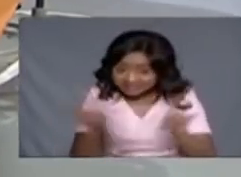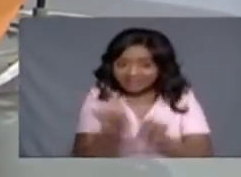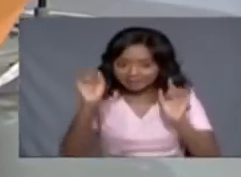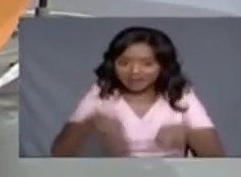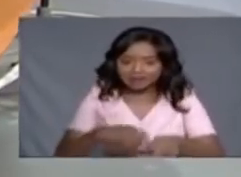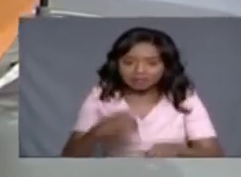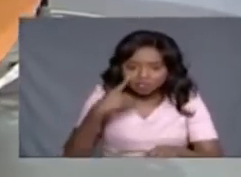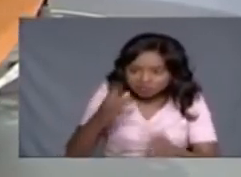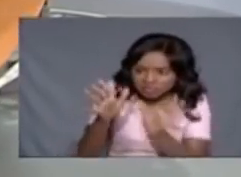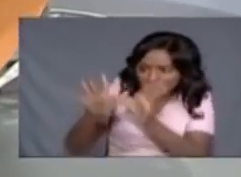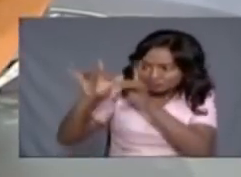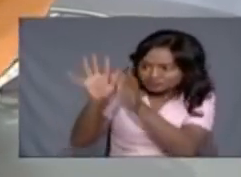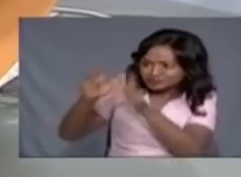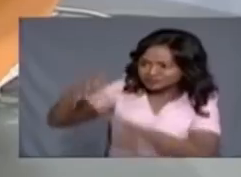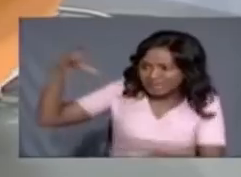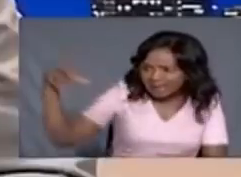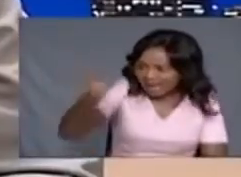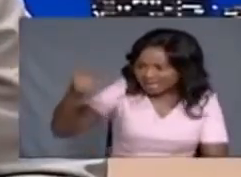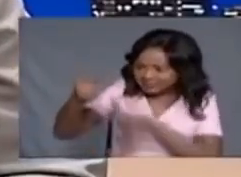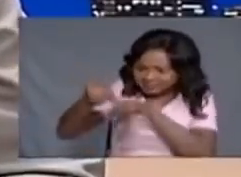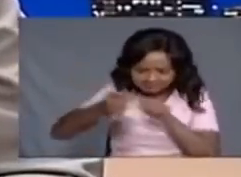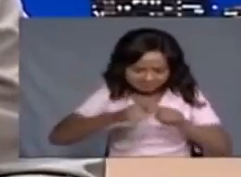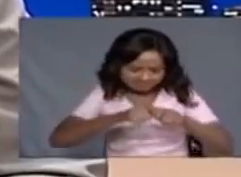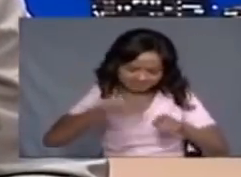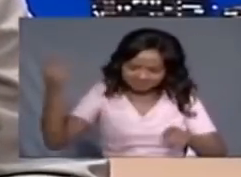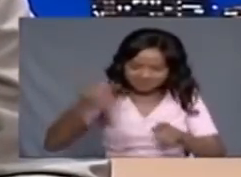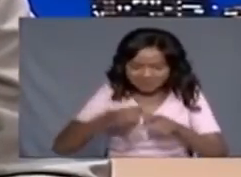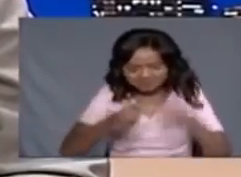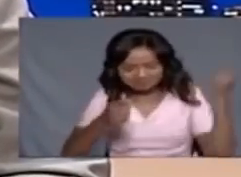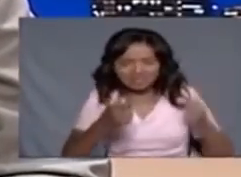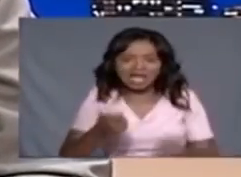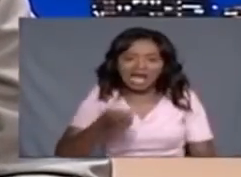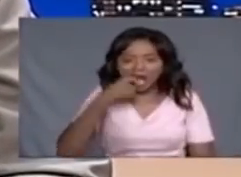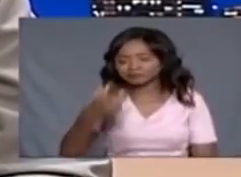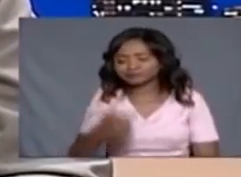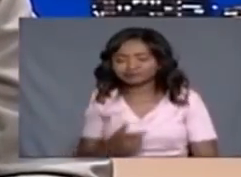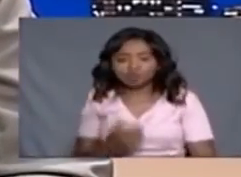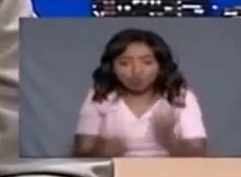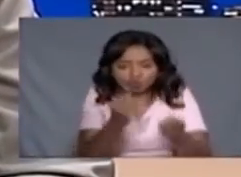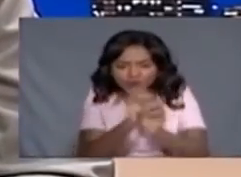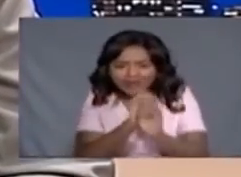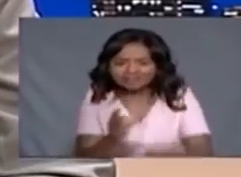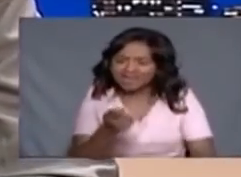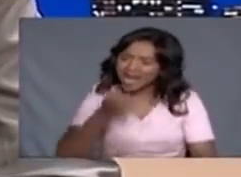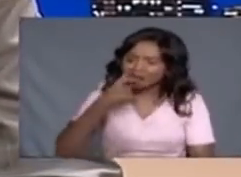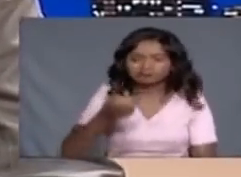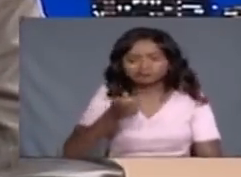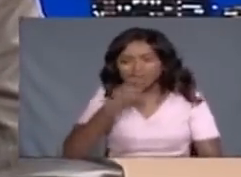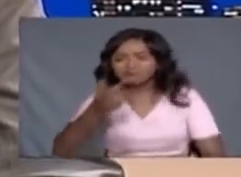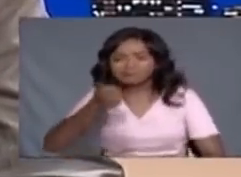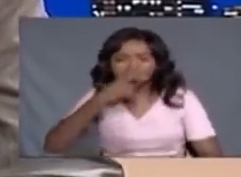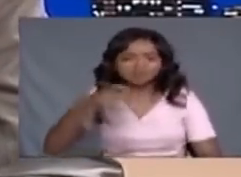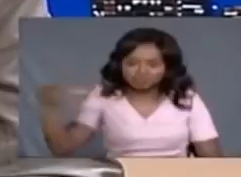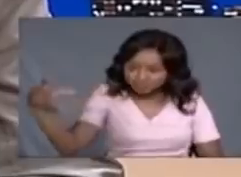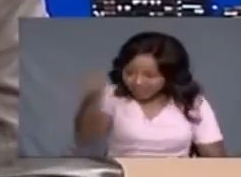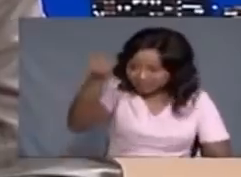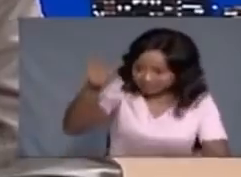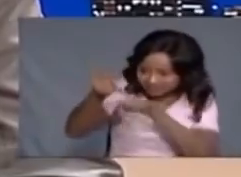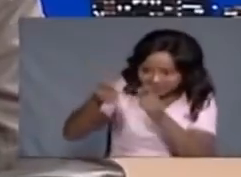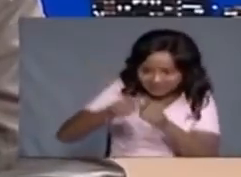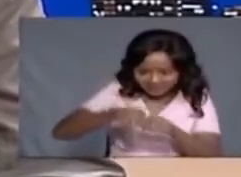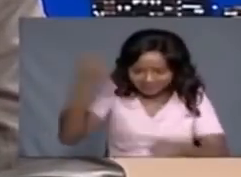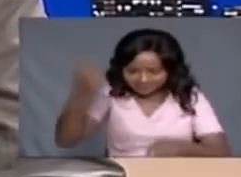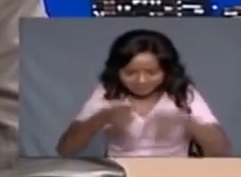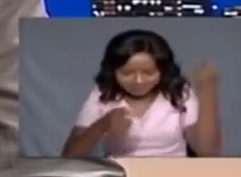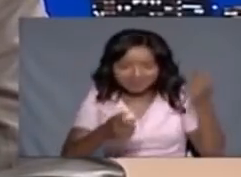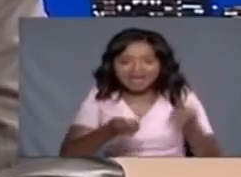directly. I've seen even some guys in Northeastern just eating directly. You just munch them. You grab it? You grab it and swallow